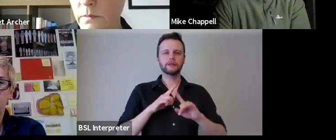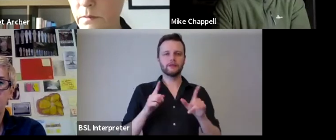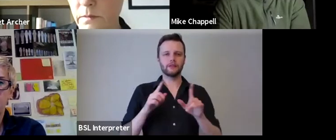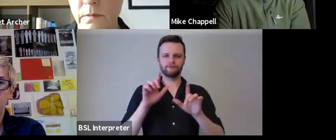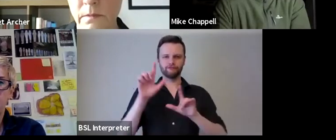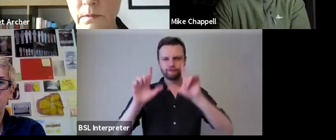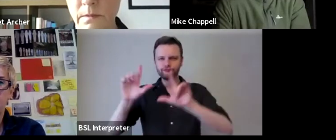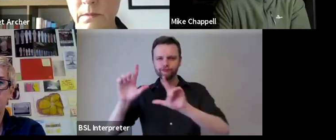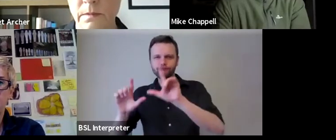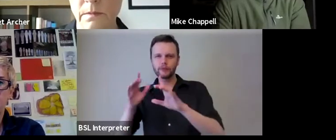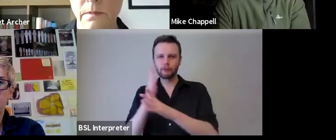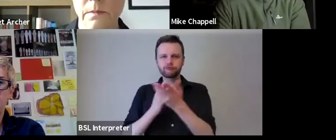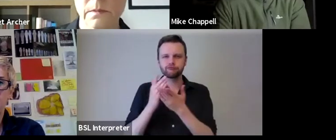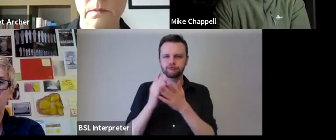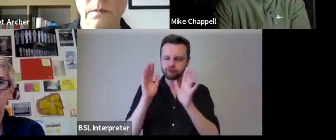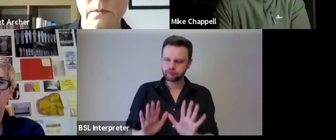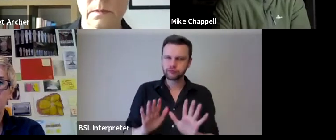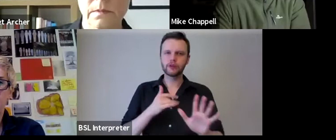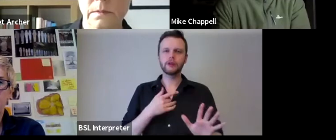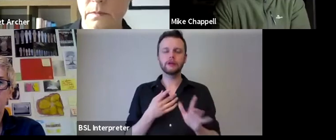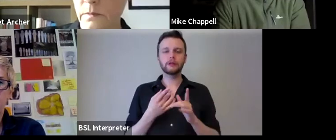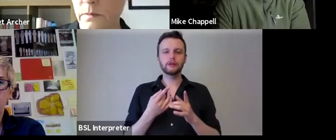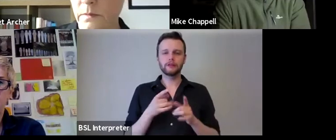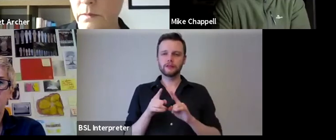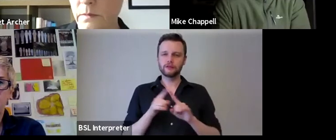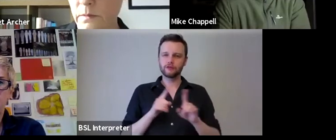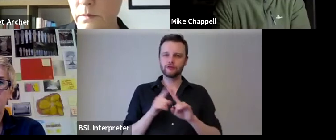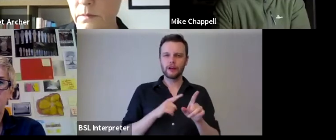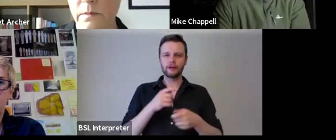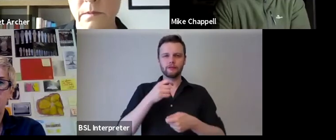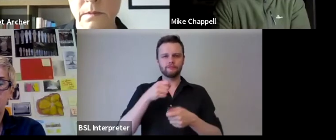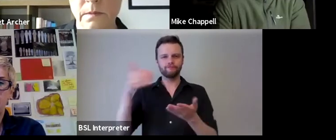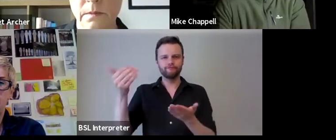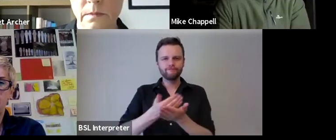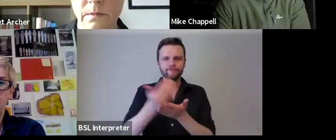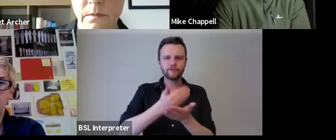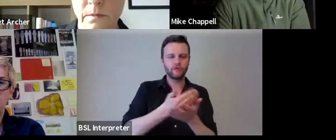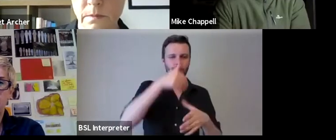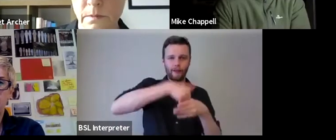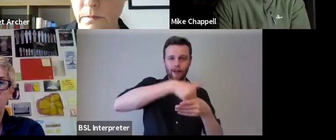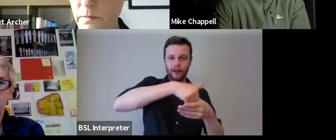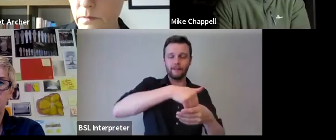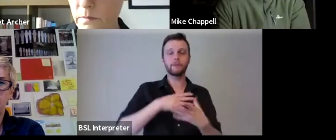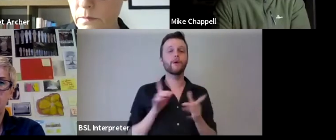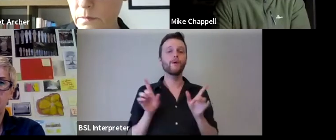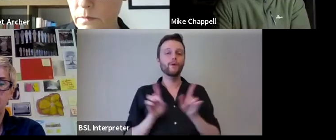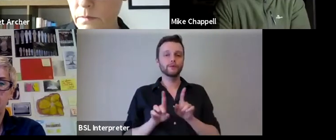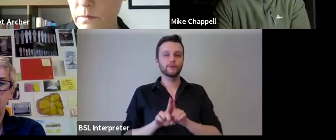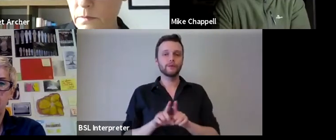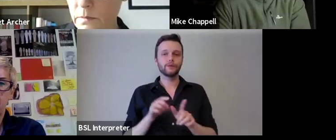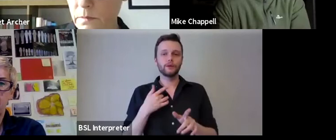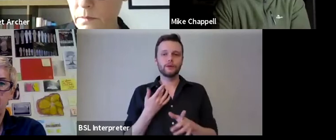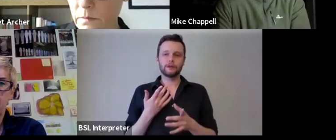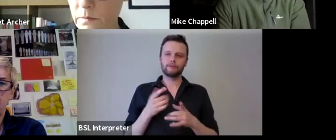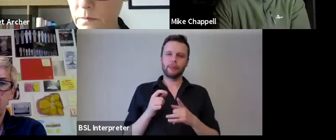cinematographic routes to kind of narrate and curate this archive, but also from the point of view of this sort of